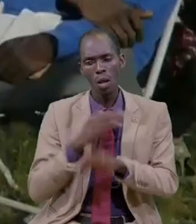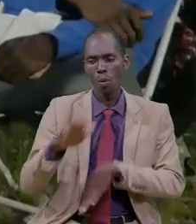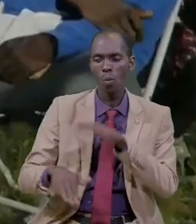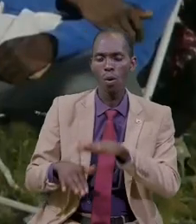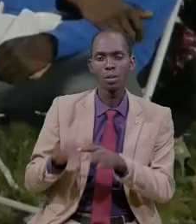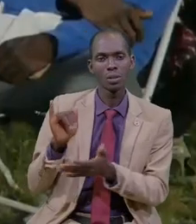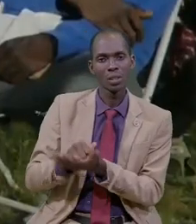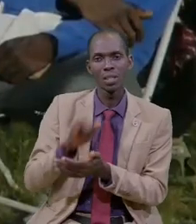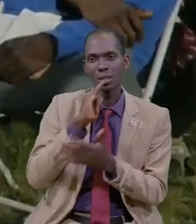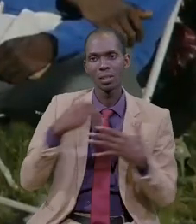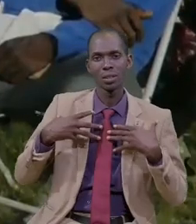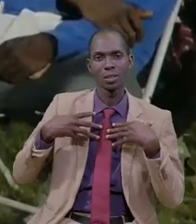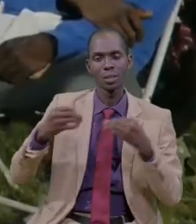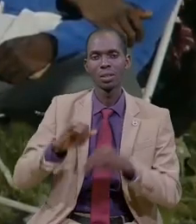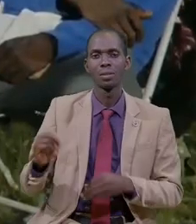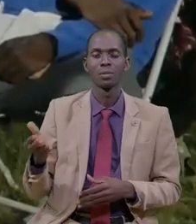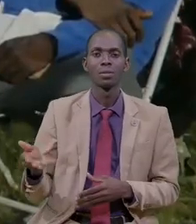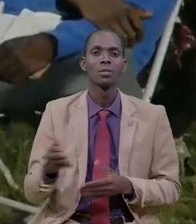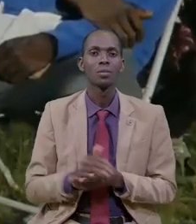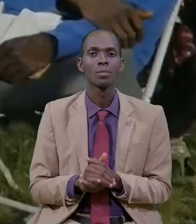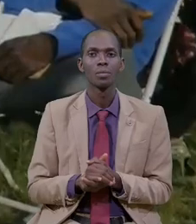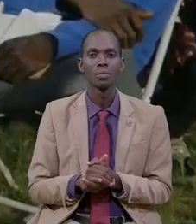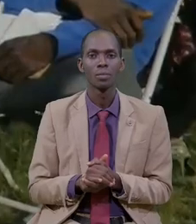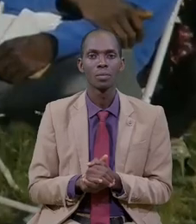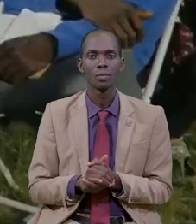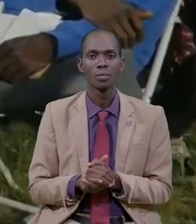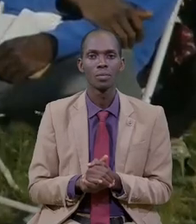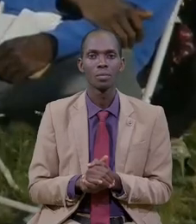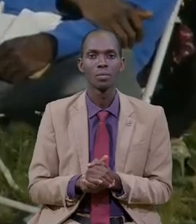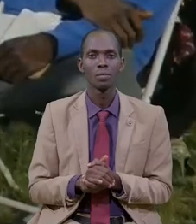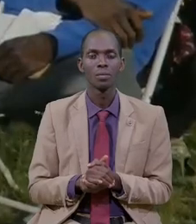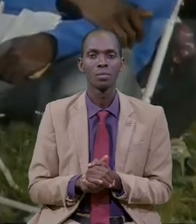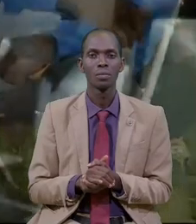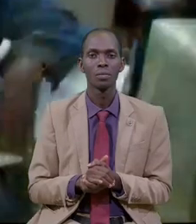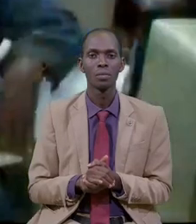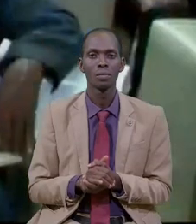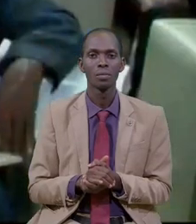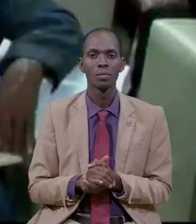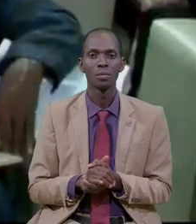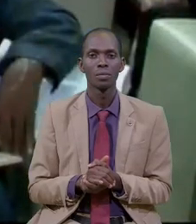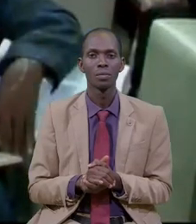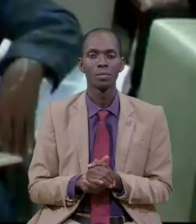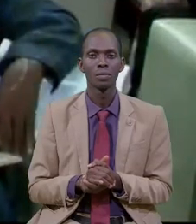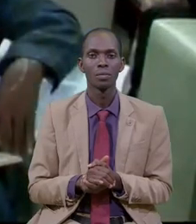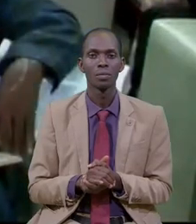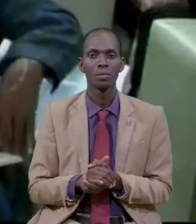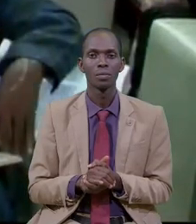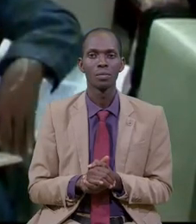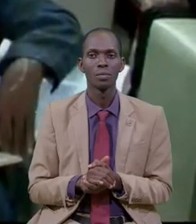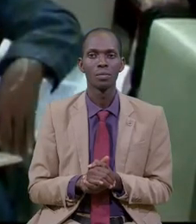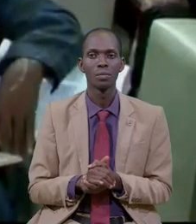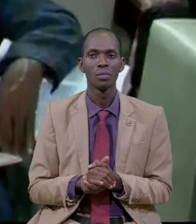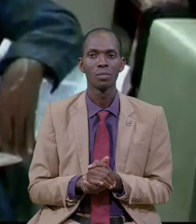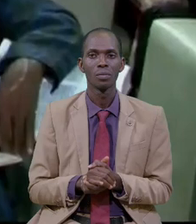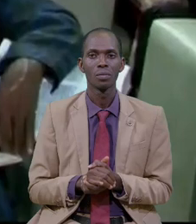verset 9. Lequel est le plus aisé de dire au paralytique, tes péchés sont pardonnés, le salut, ou de dire, lève-toi, prends ton lit et